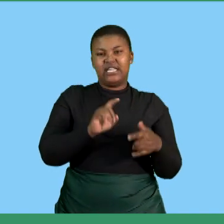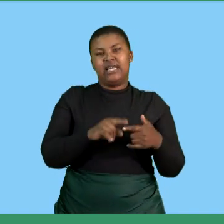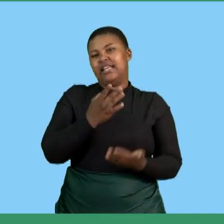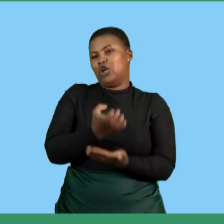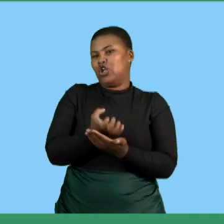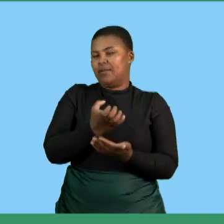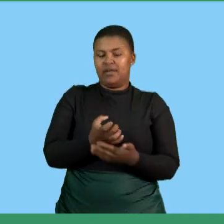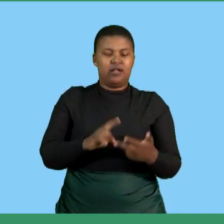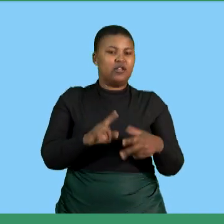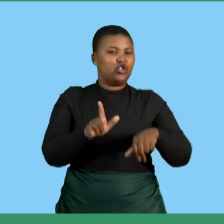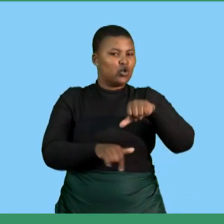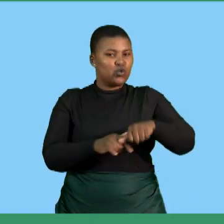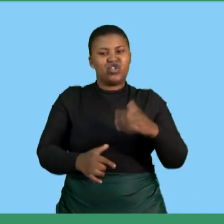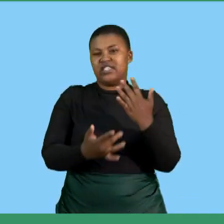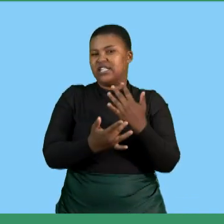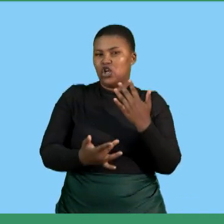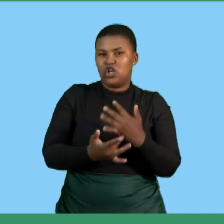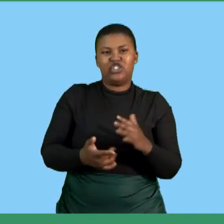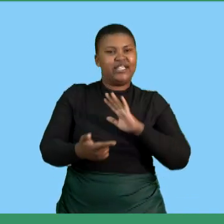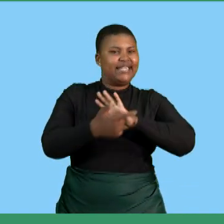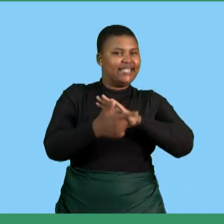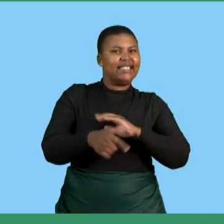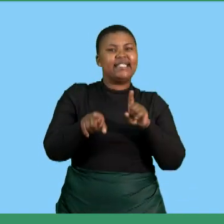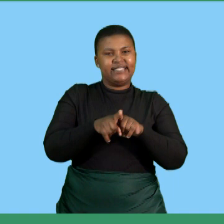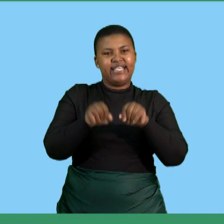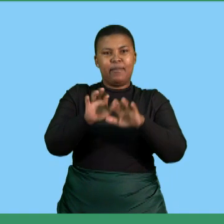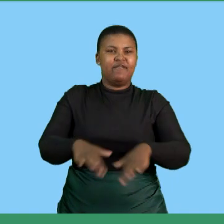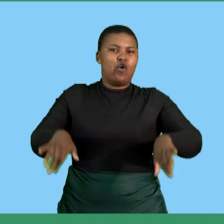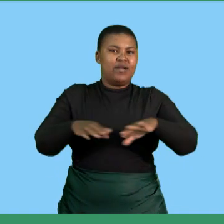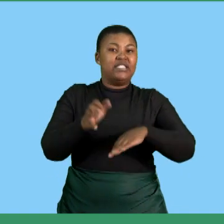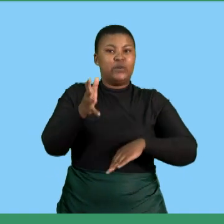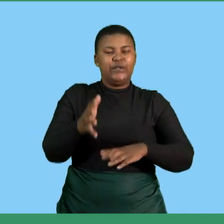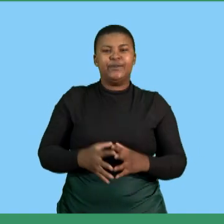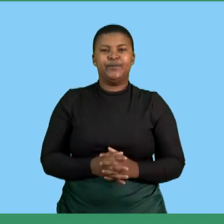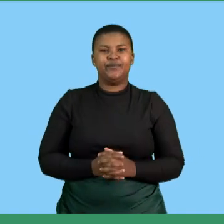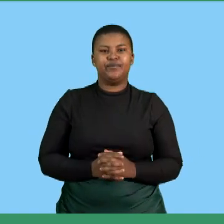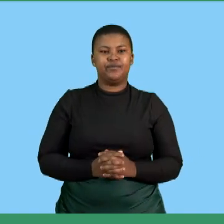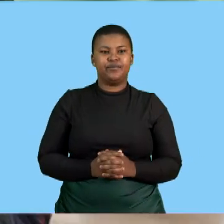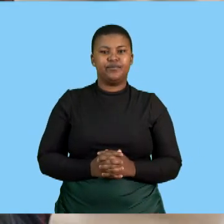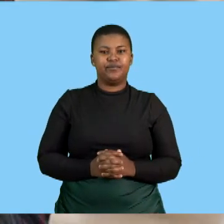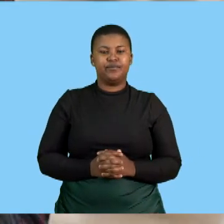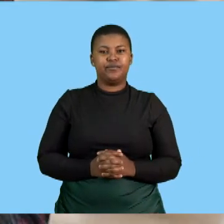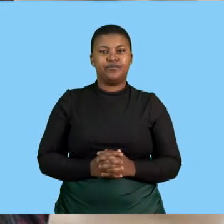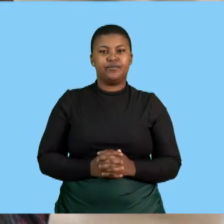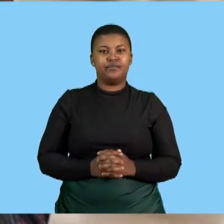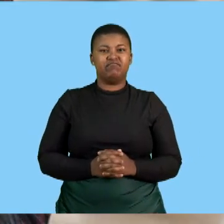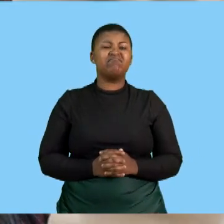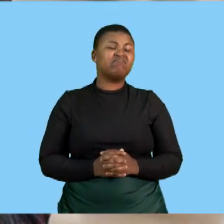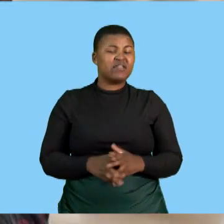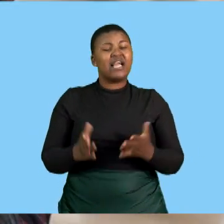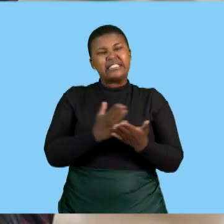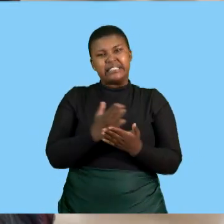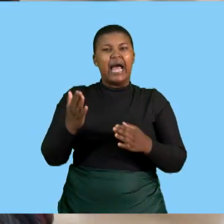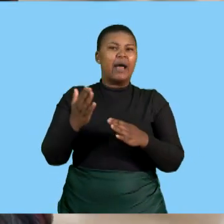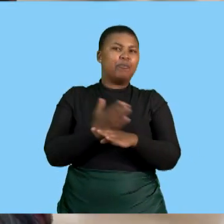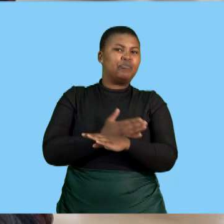political, economical, social, technological, legal, and environmental. Now, let's take a